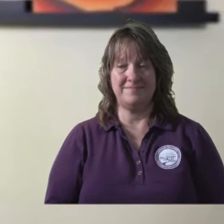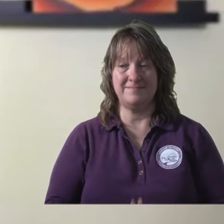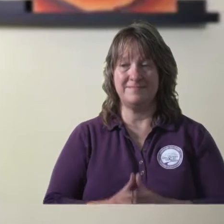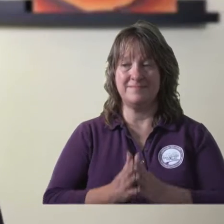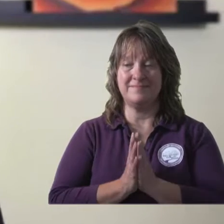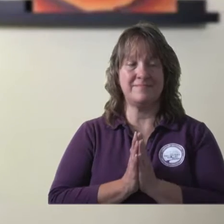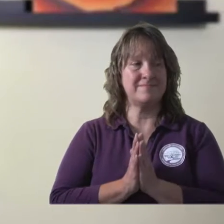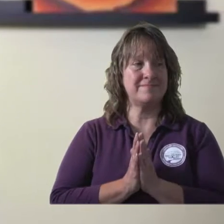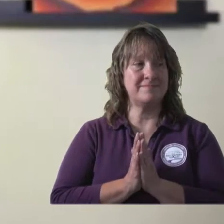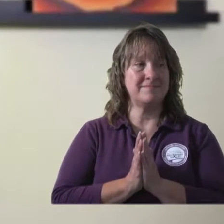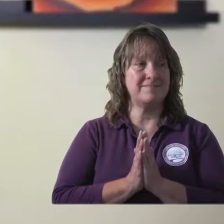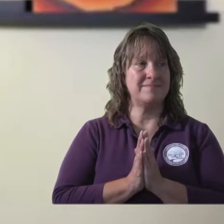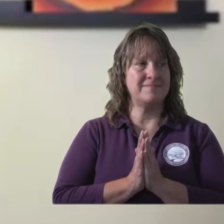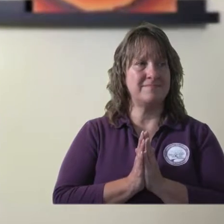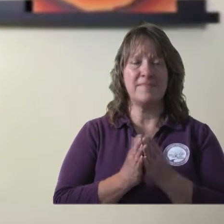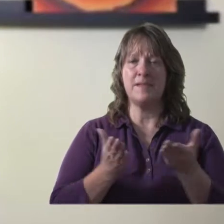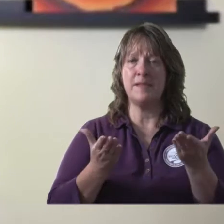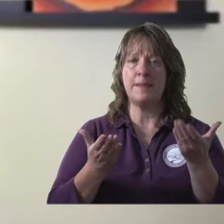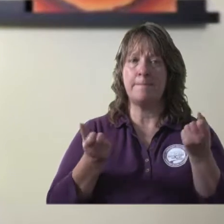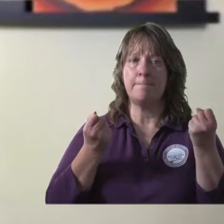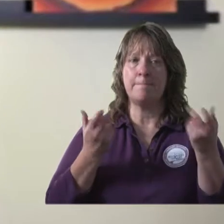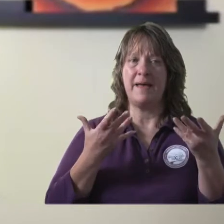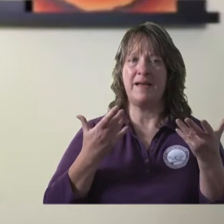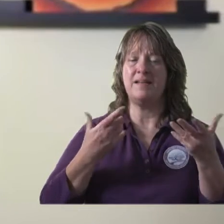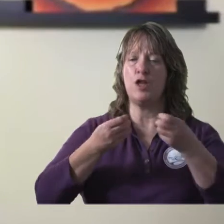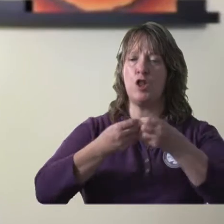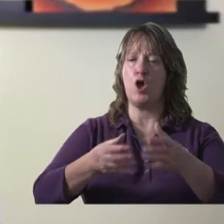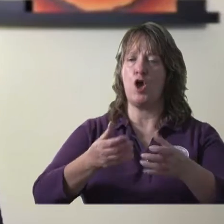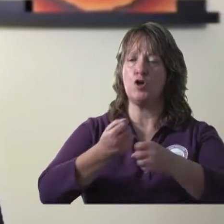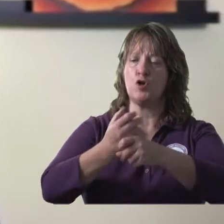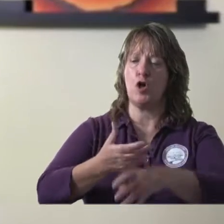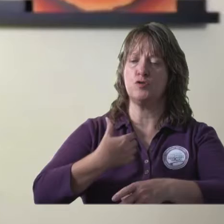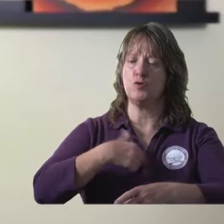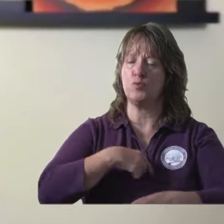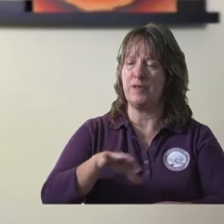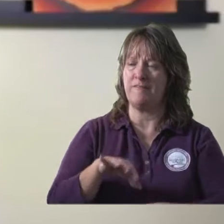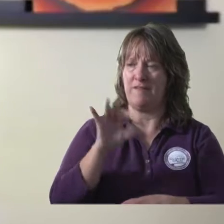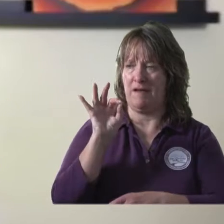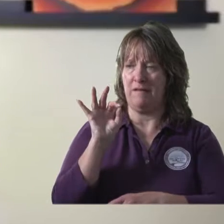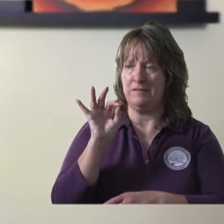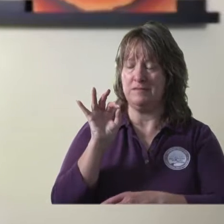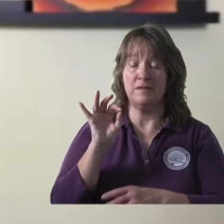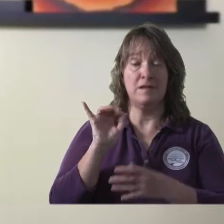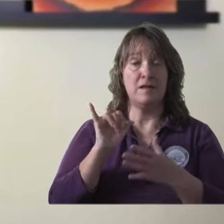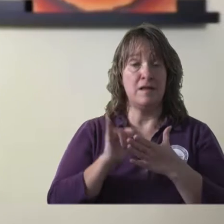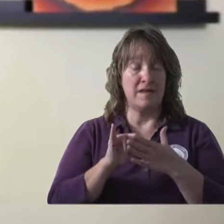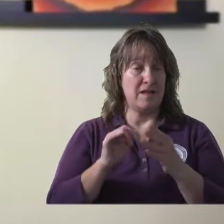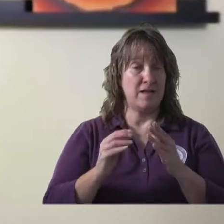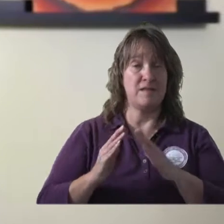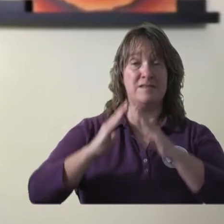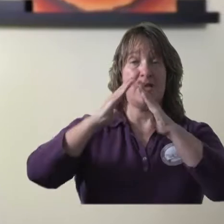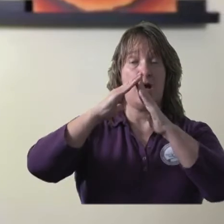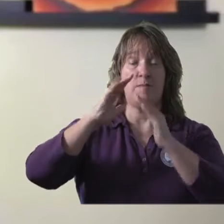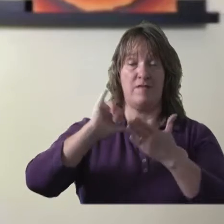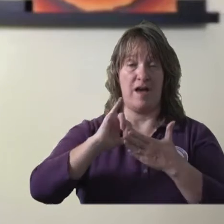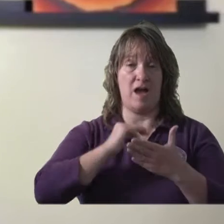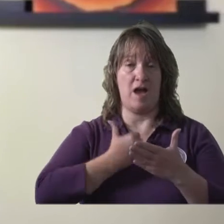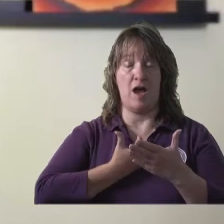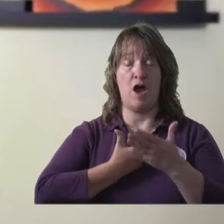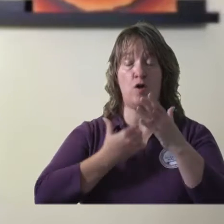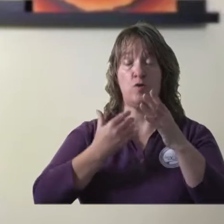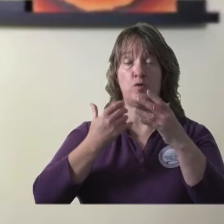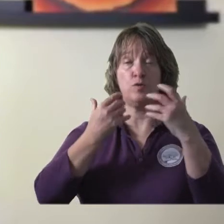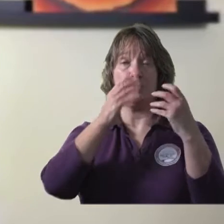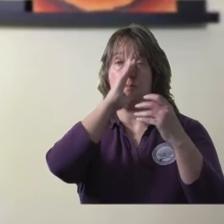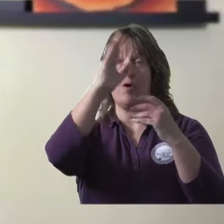lost causes find, at the height of our sobriety, that which we could not find at the bottom of our